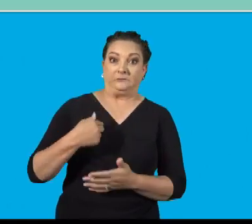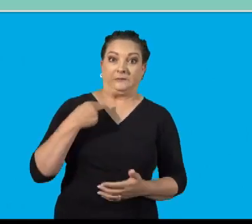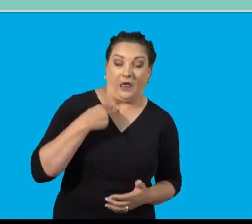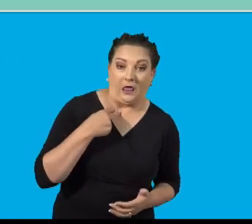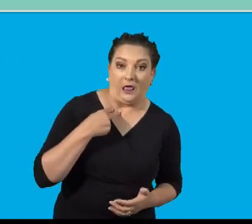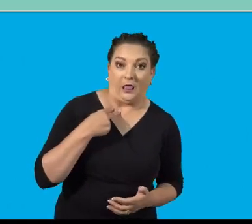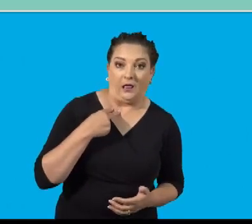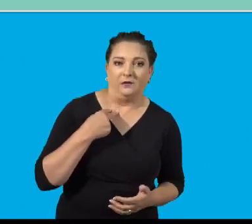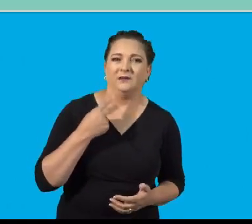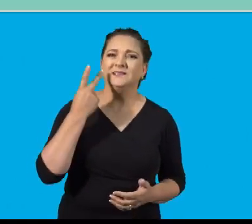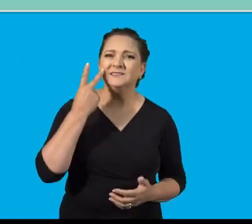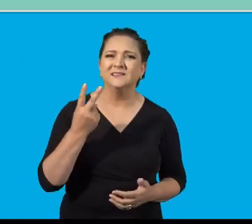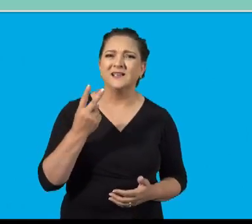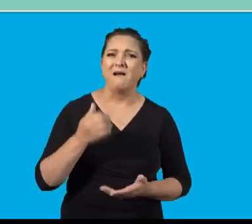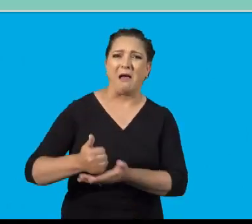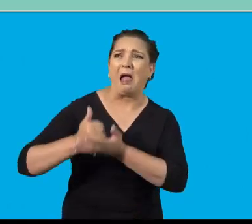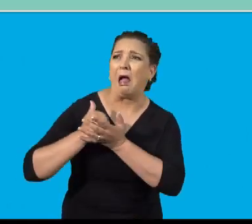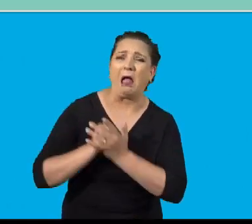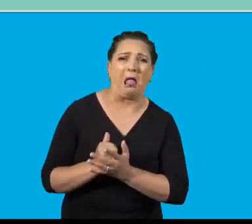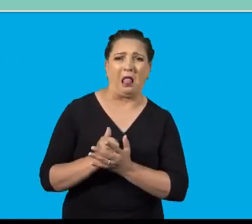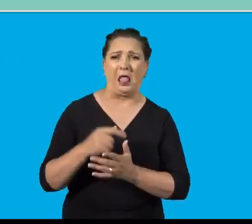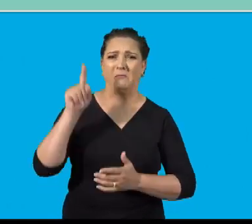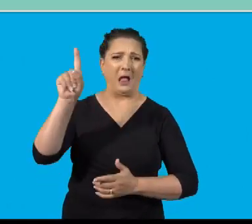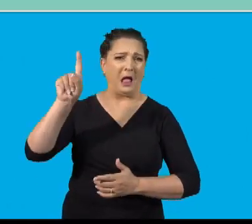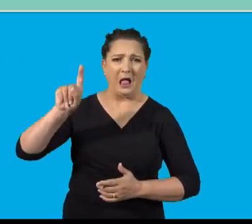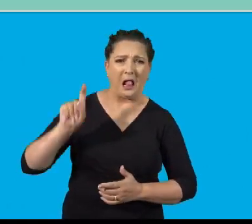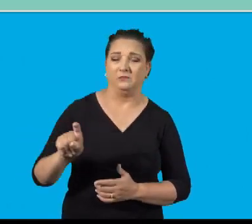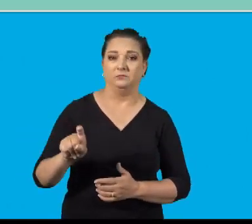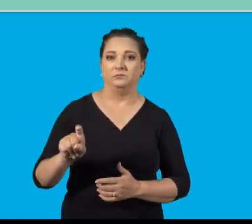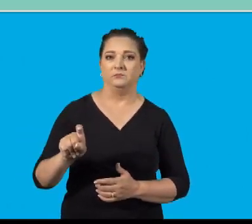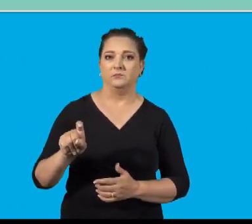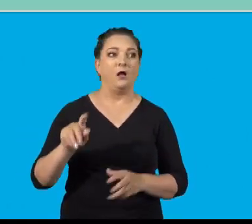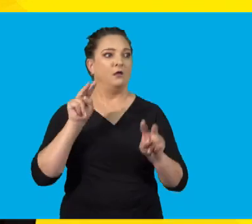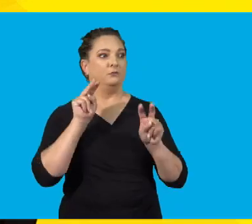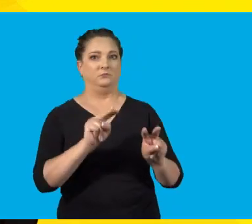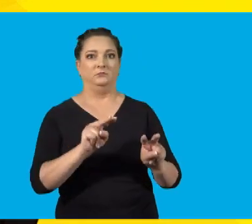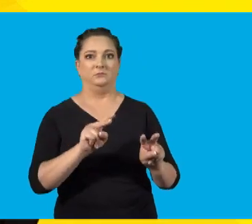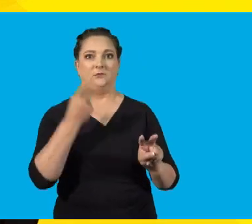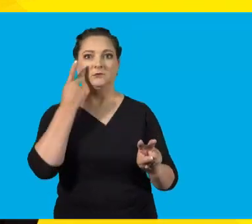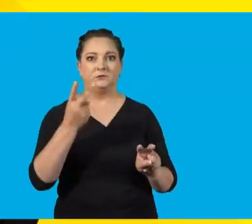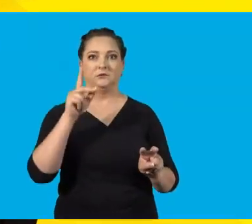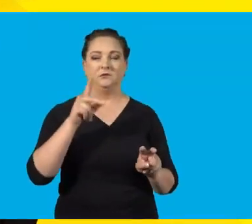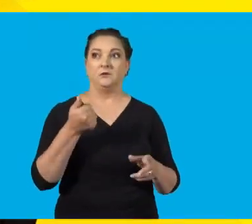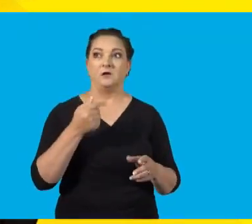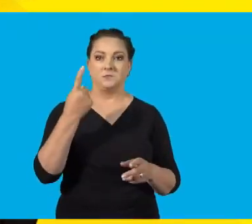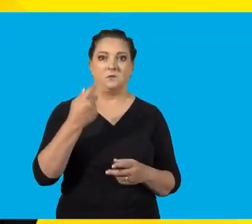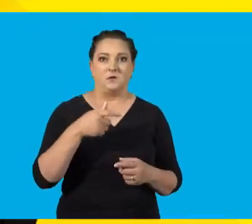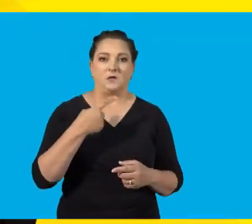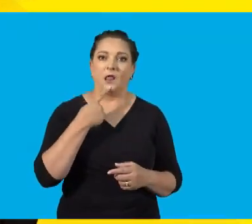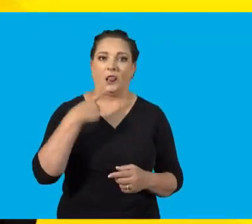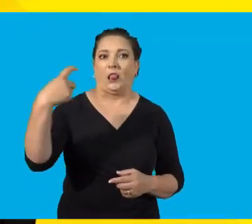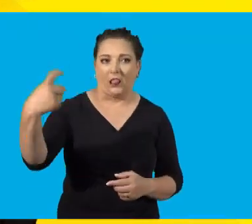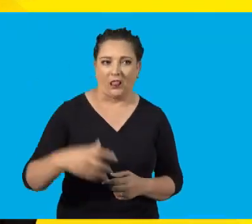stuck. All right. I want you to see the outcry, help. All right. Immediately, someone's going to pay attention because there's an